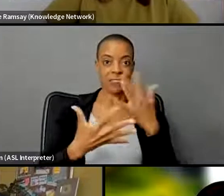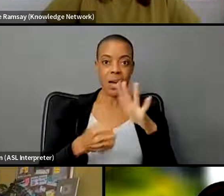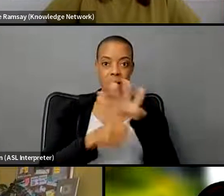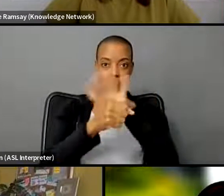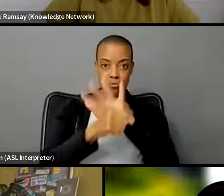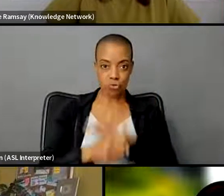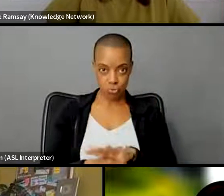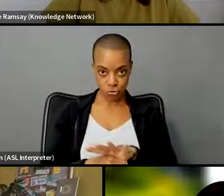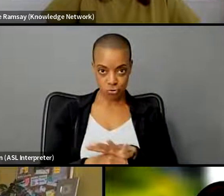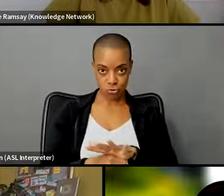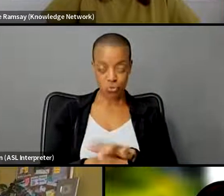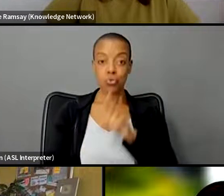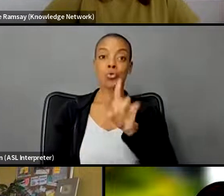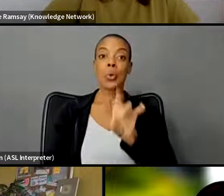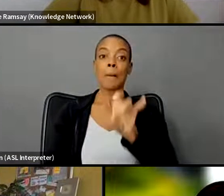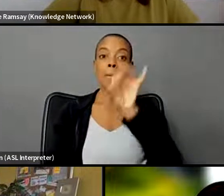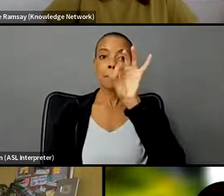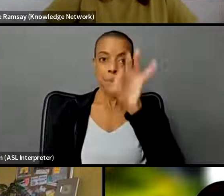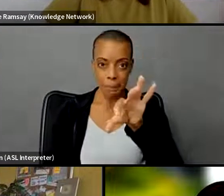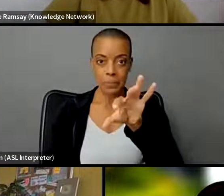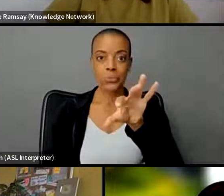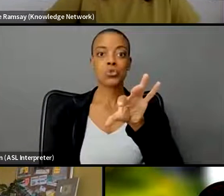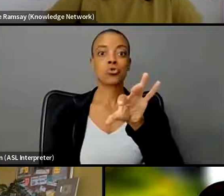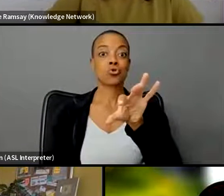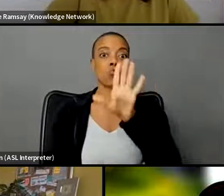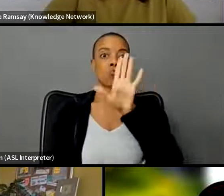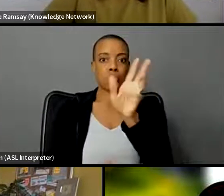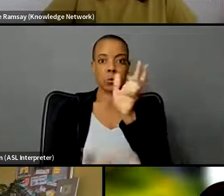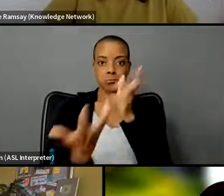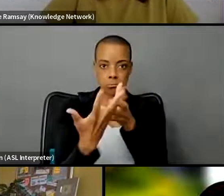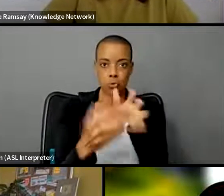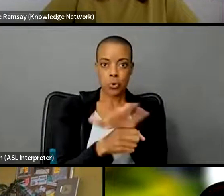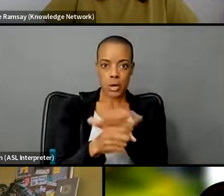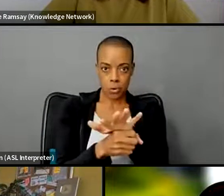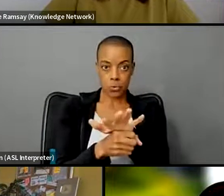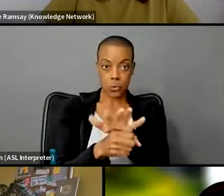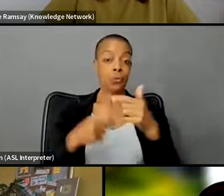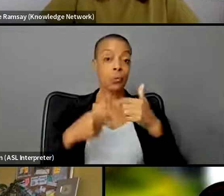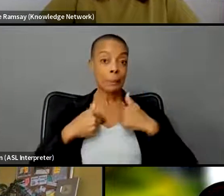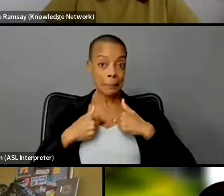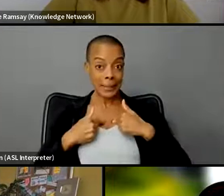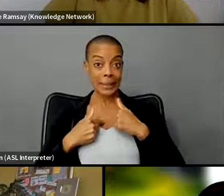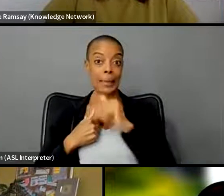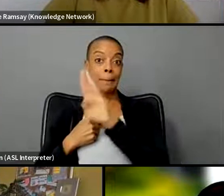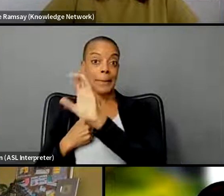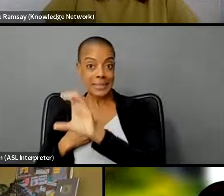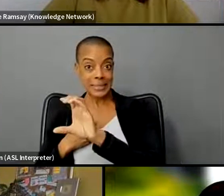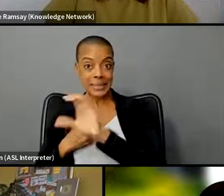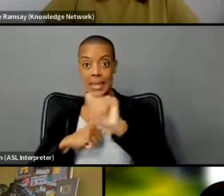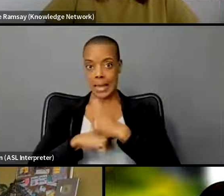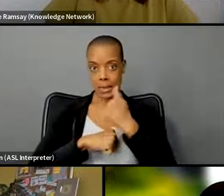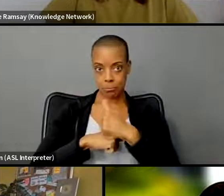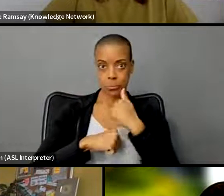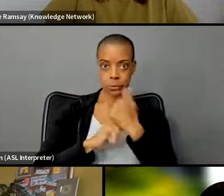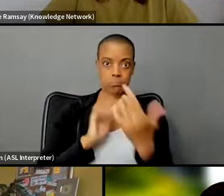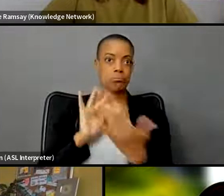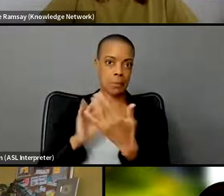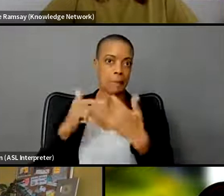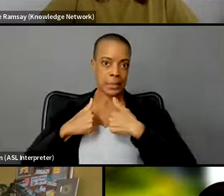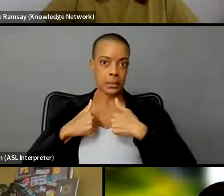the producer in whose region you live. So for me, it's BC and Alberta. If you live in BC and Alberta, that's you pitch to